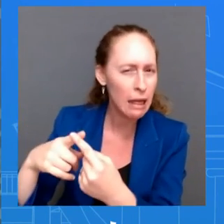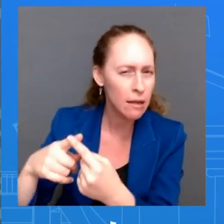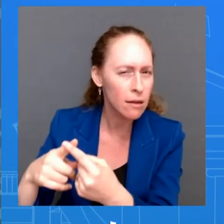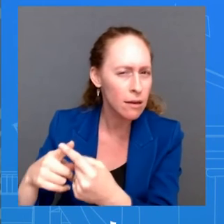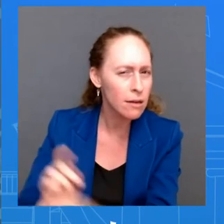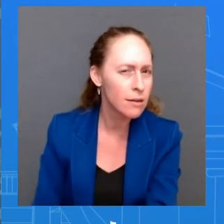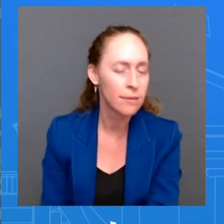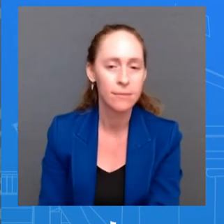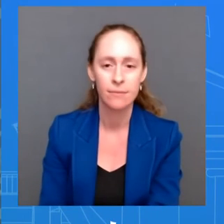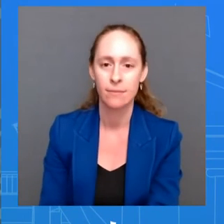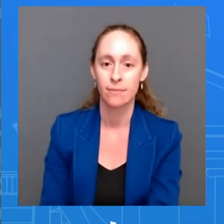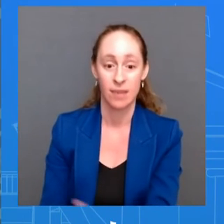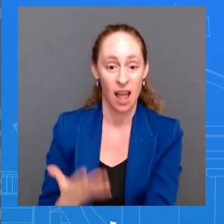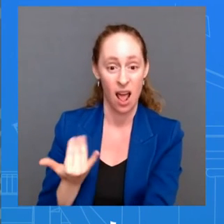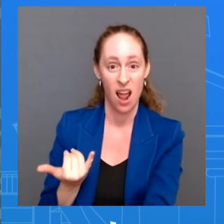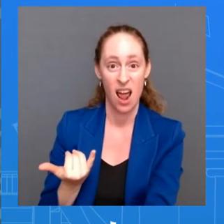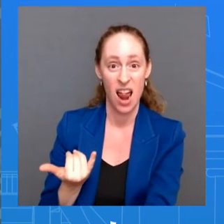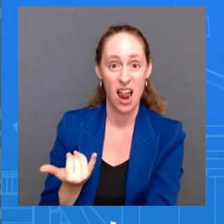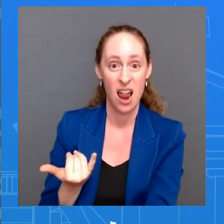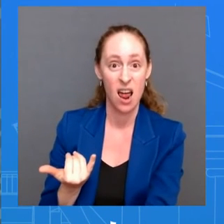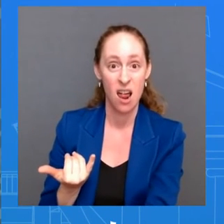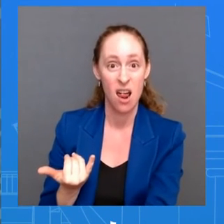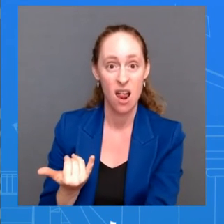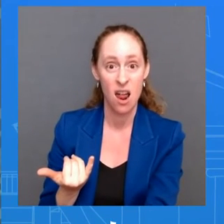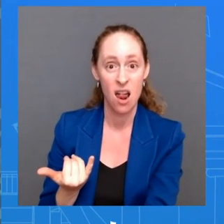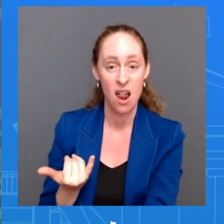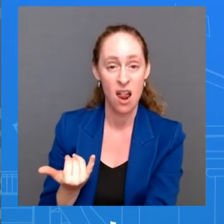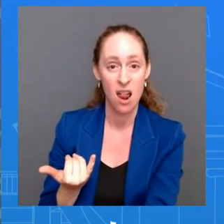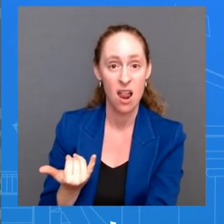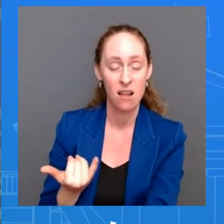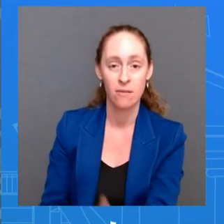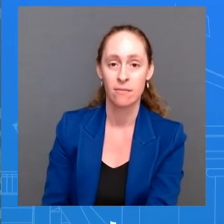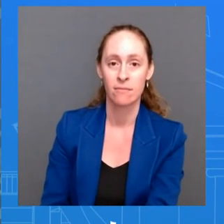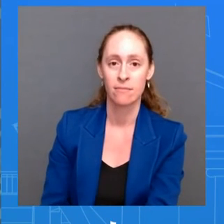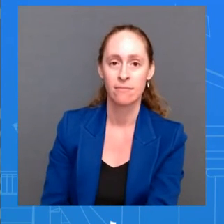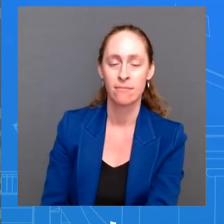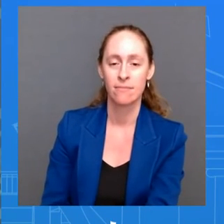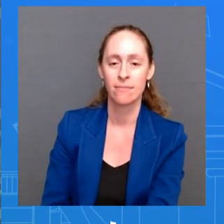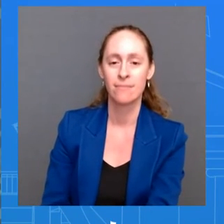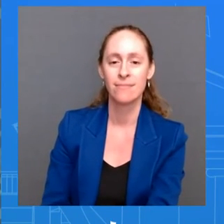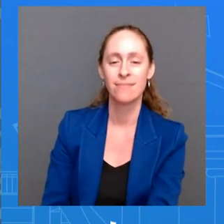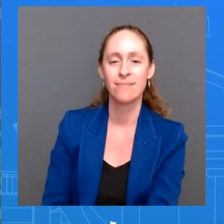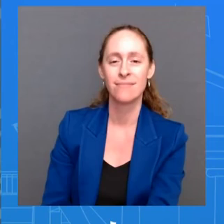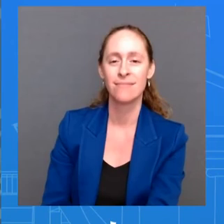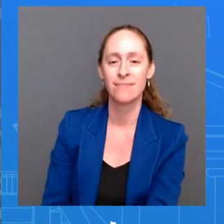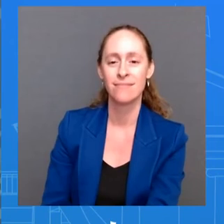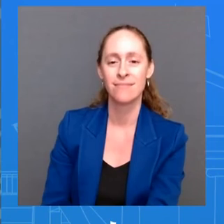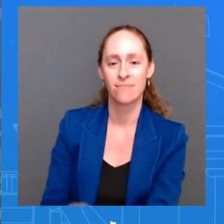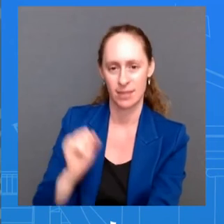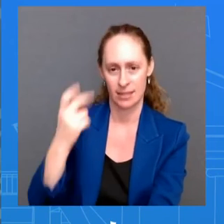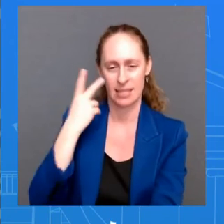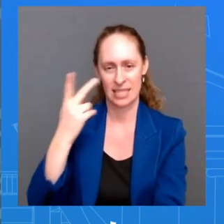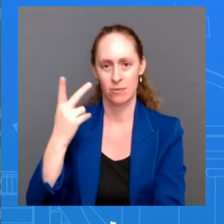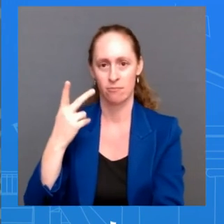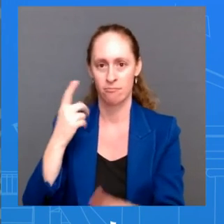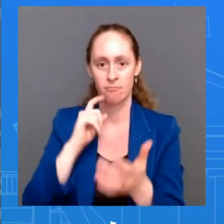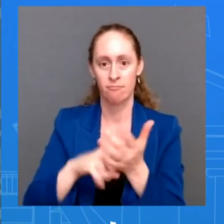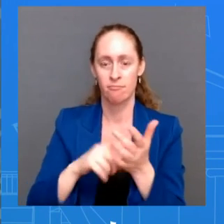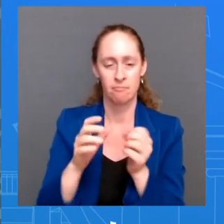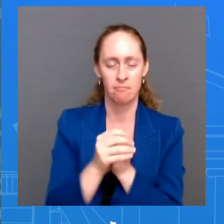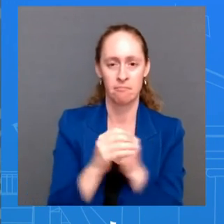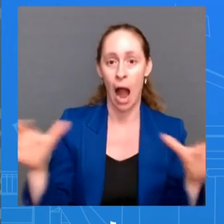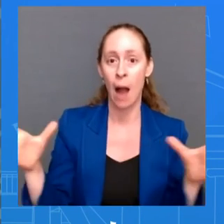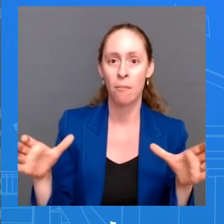see that a little bit of a cooling, right, with the jobs numbers that we see every month. And again, that is